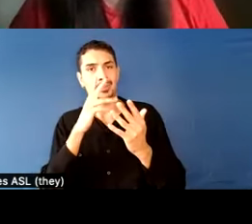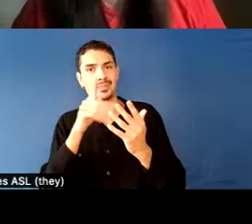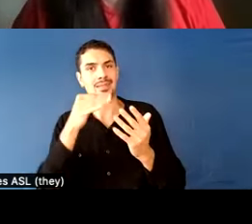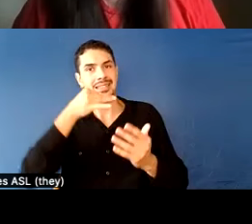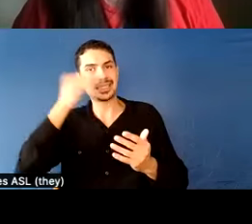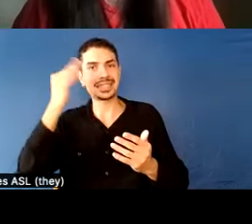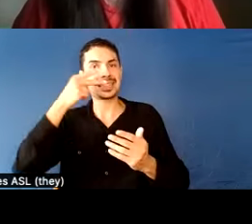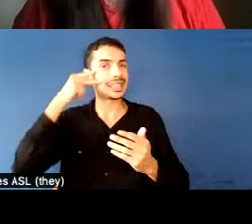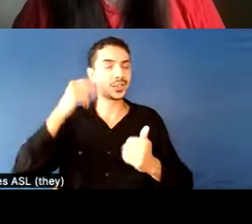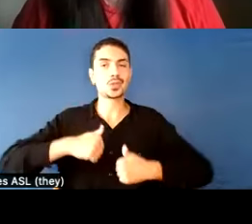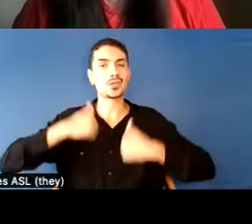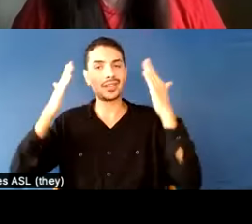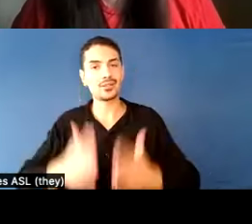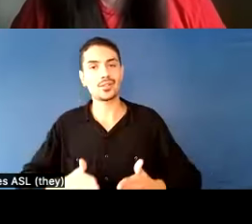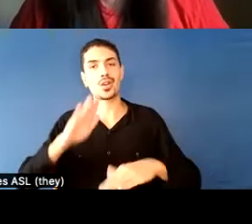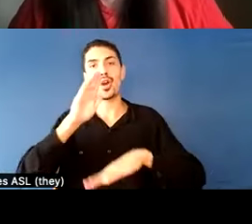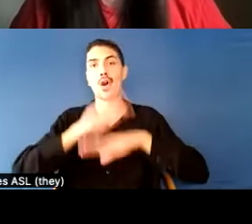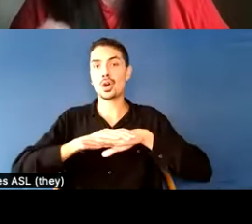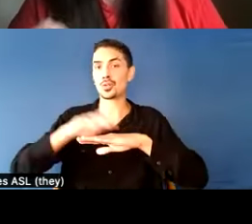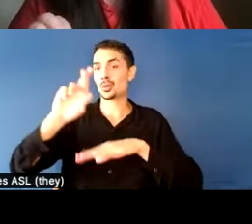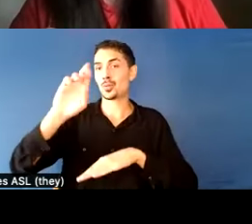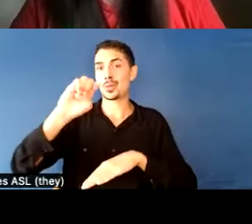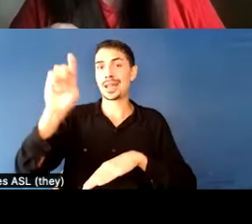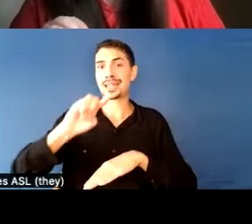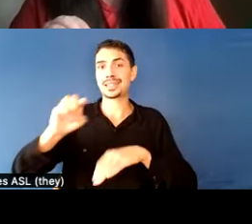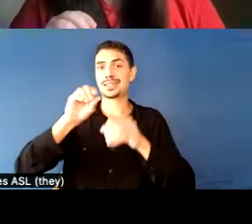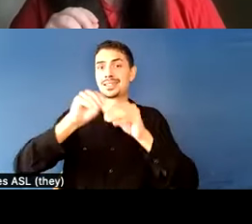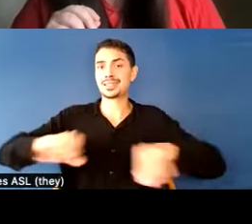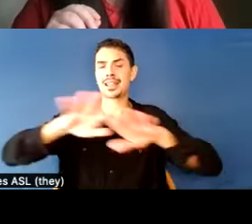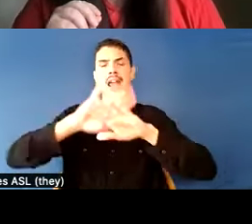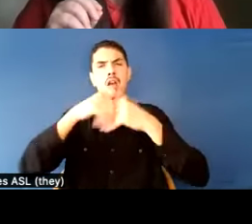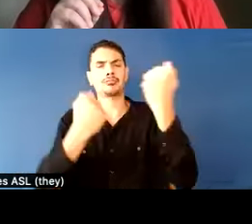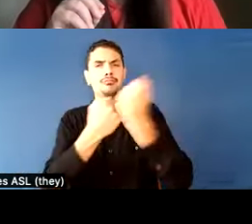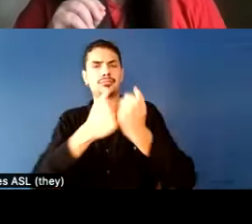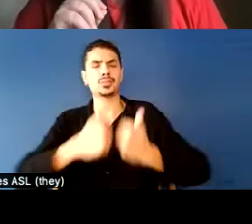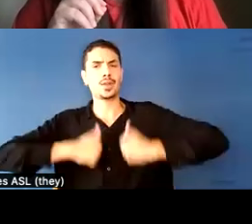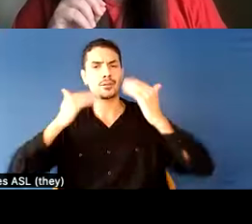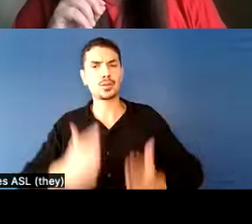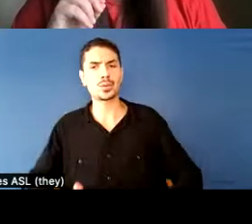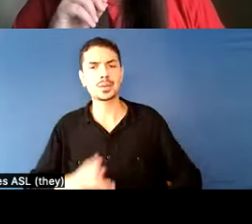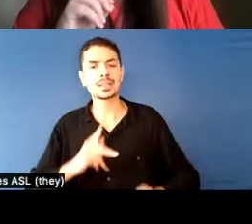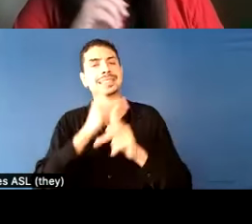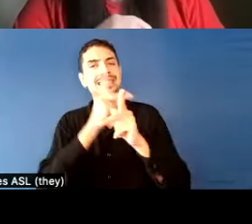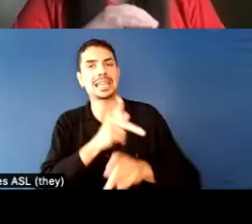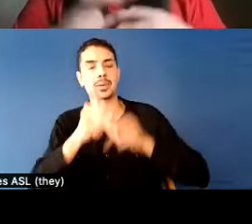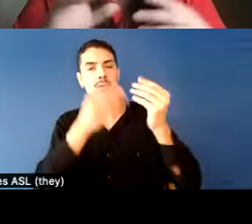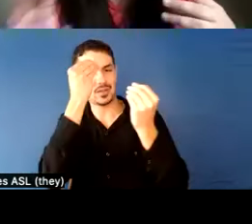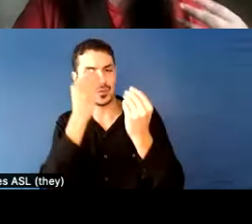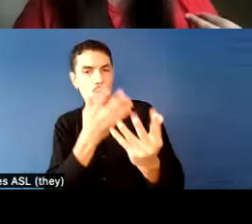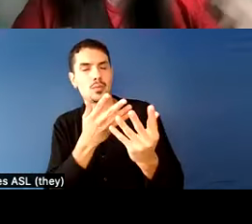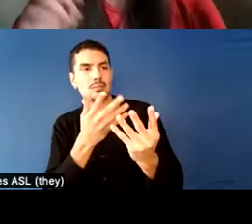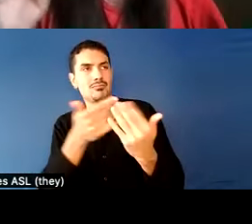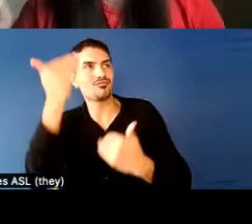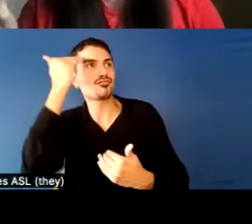off. So like, what are we able to do? How are we able to really keep people informed, and thinking also like both about the